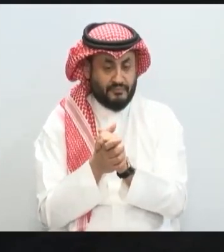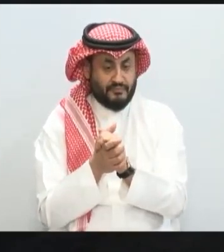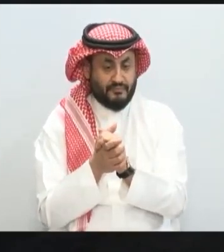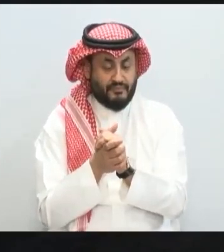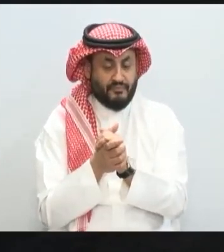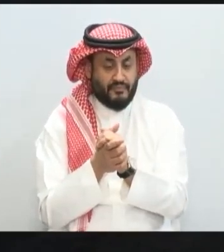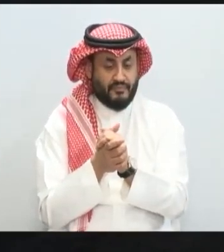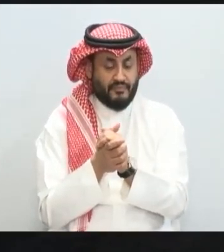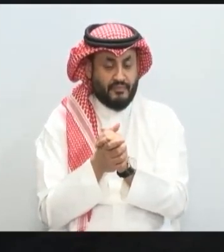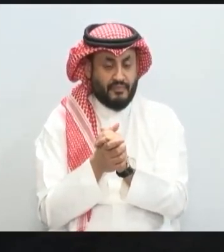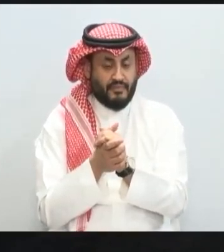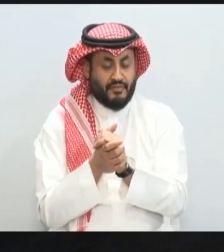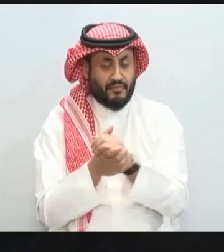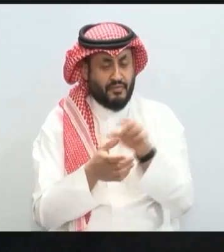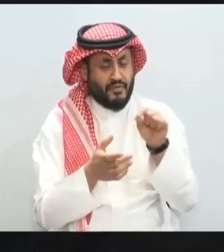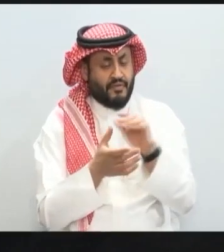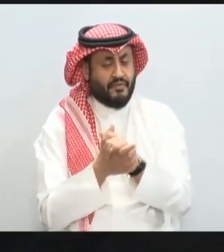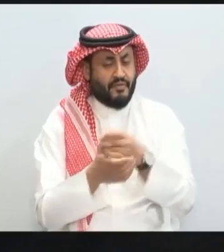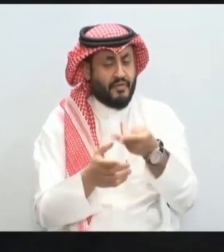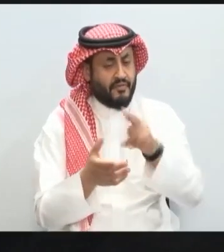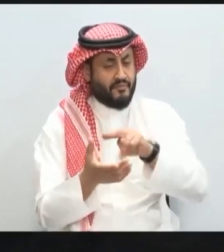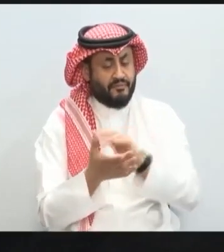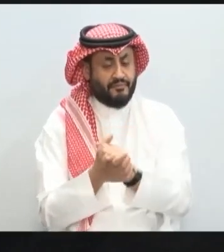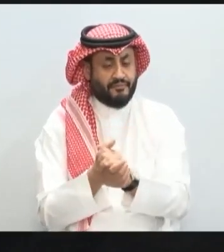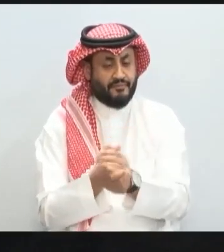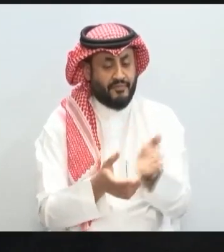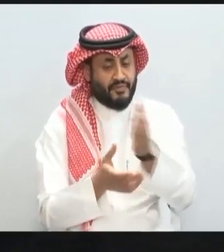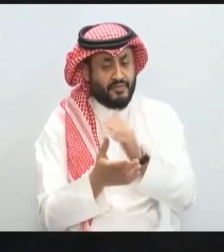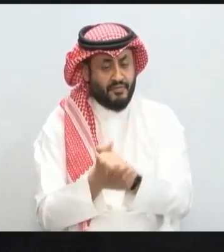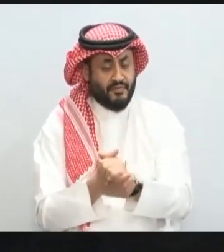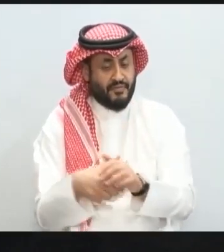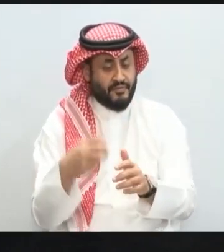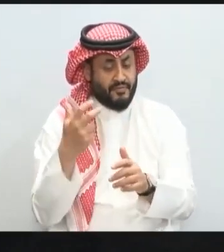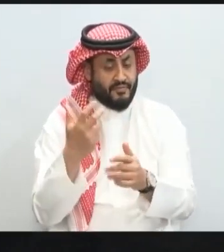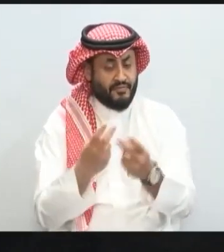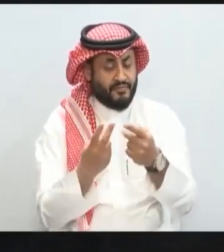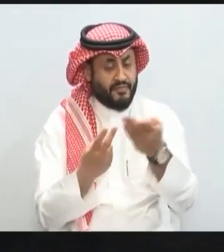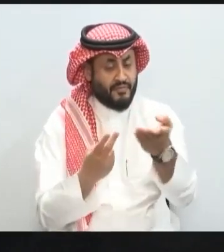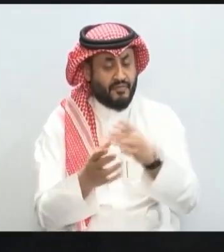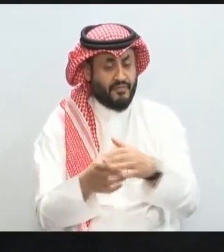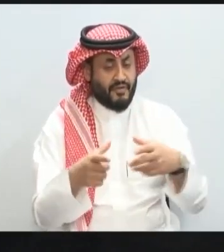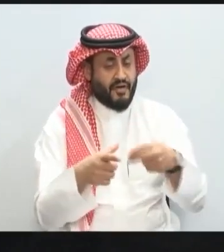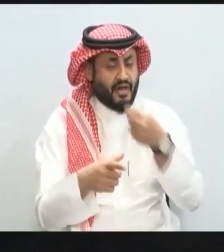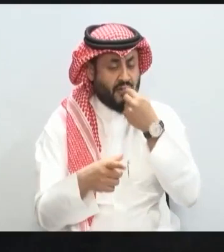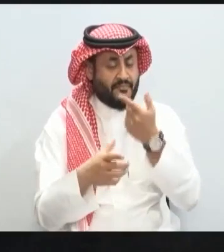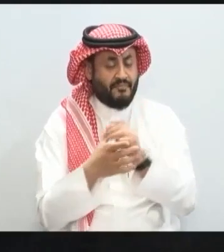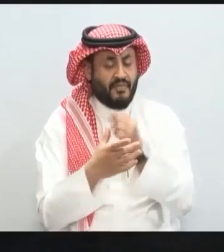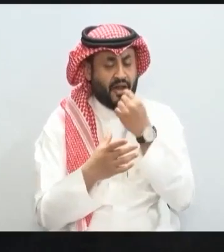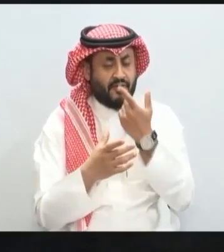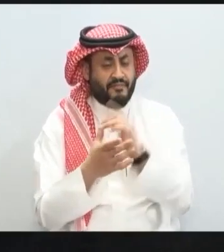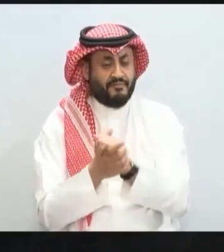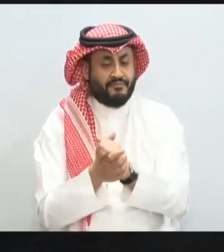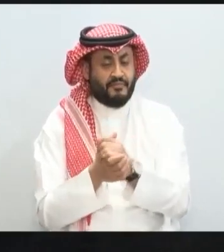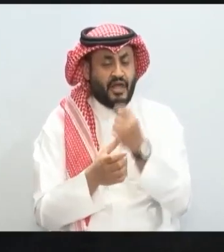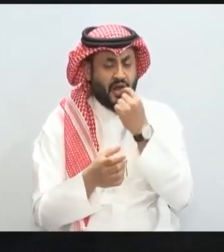second part is, yes, the main dish. Then you have the dessert when you eat